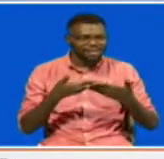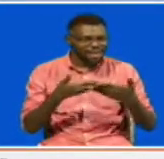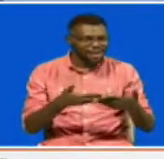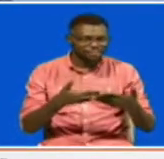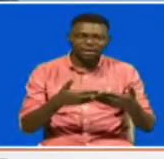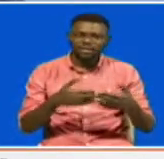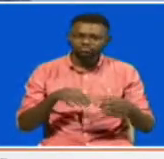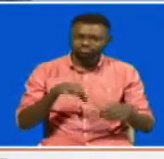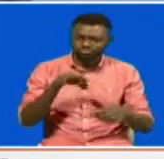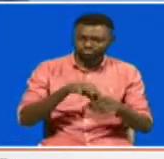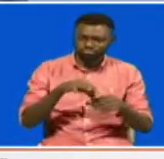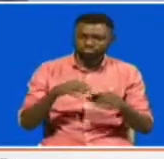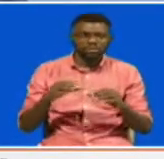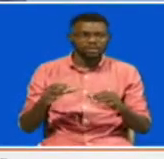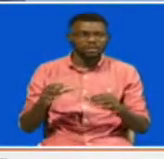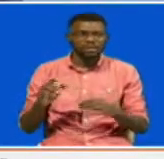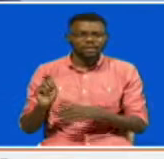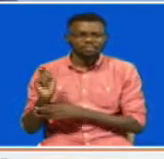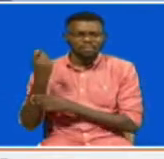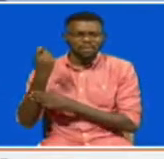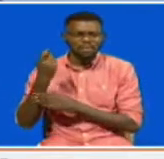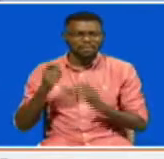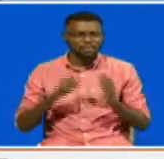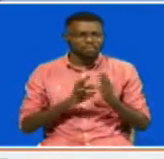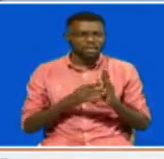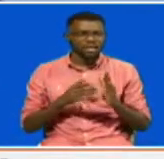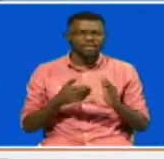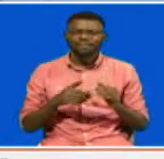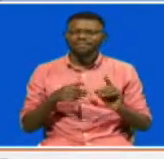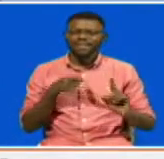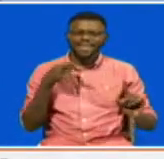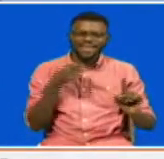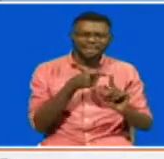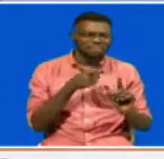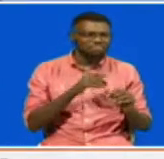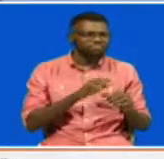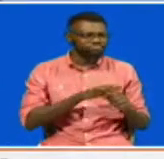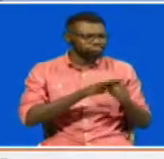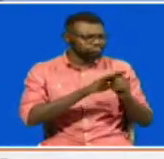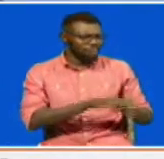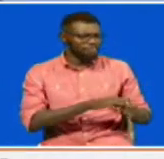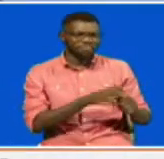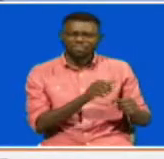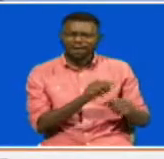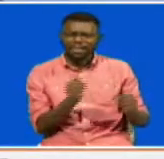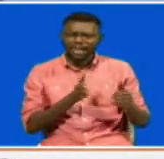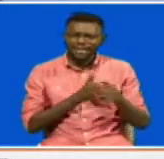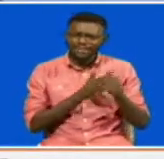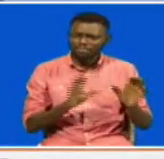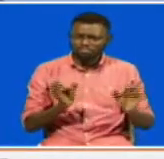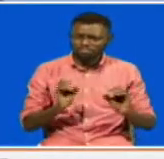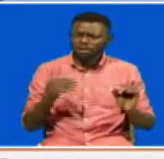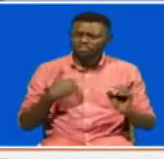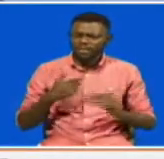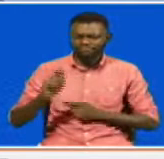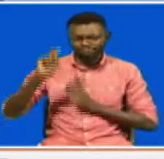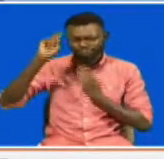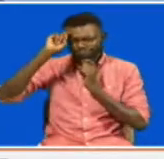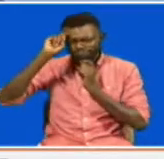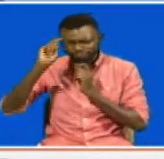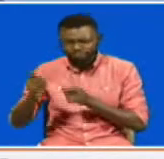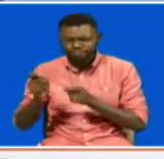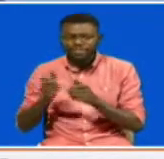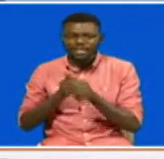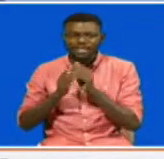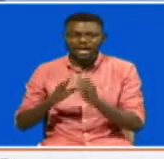therefore, this is not a move by any chance to demean the current leadership. I have a lot of respect to the current leadership of ANC and